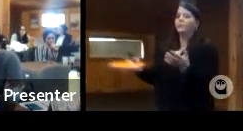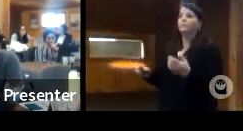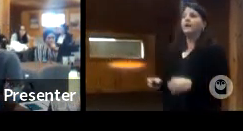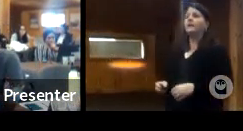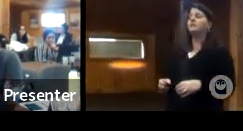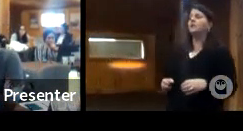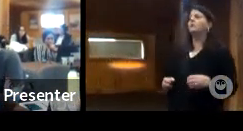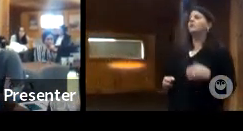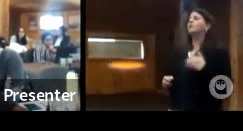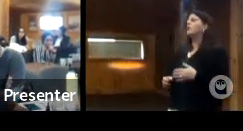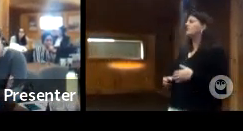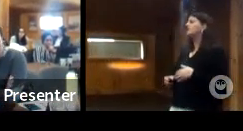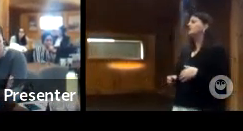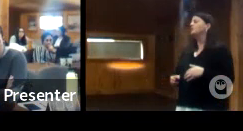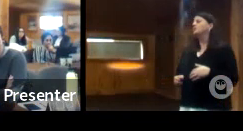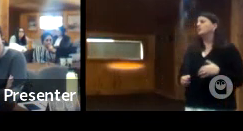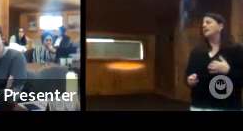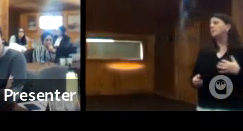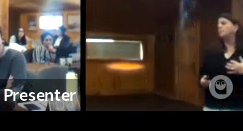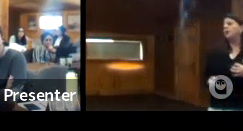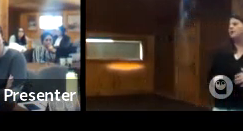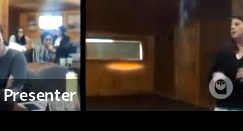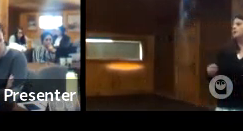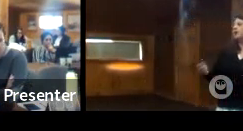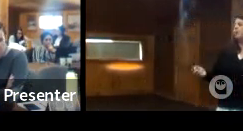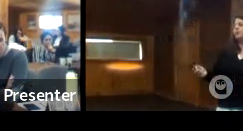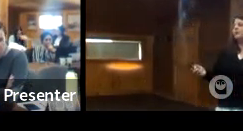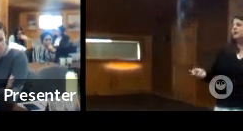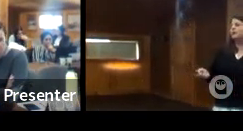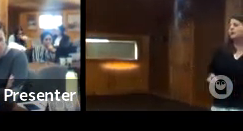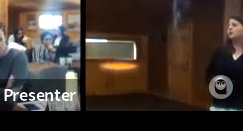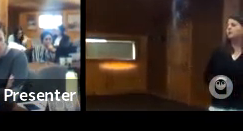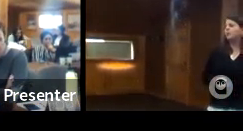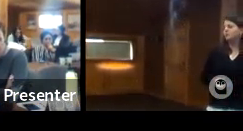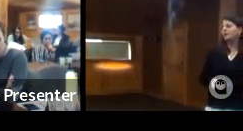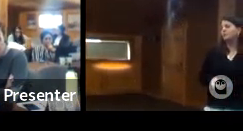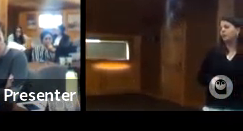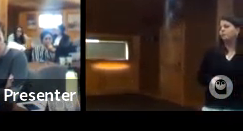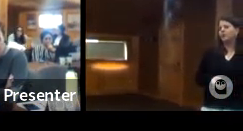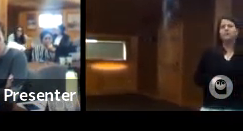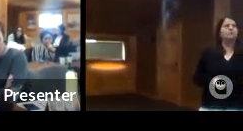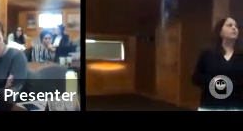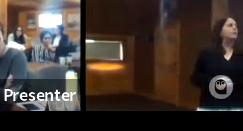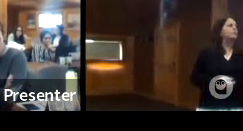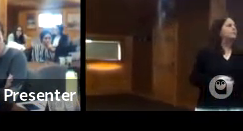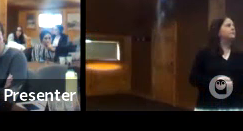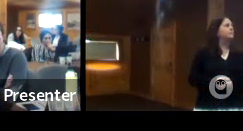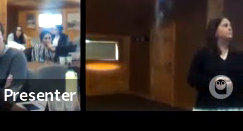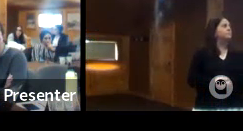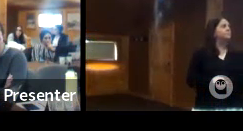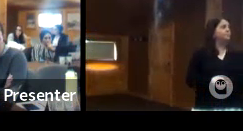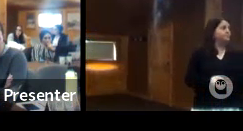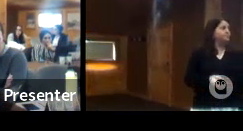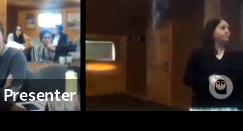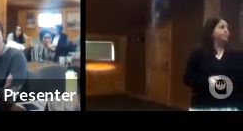to, right? And so don't argue, try and keep your body language open and engaging with both sides, both prosecution and defense.